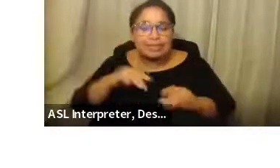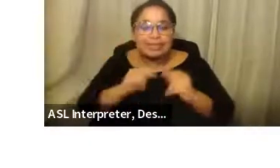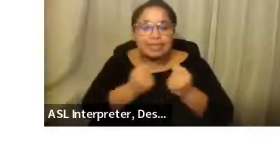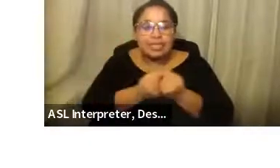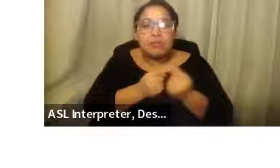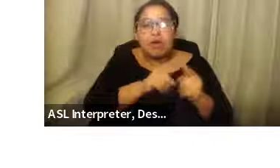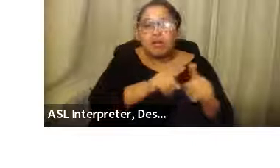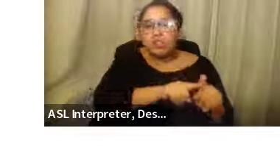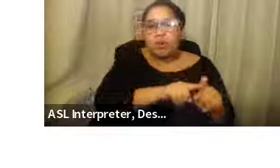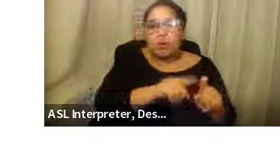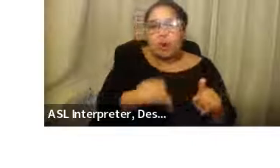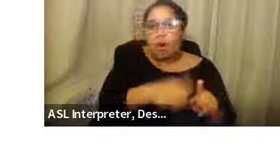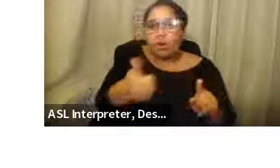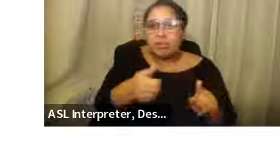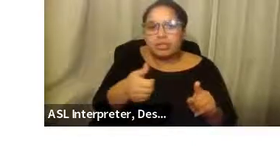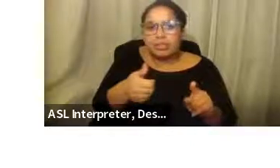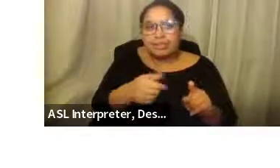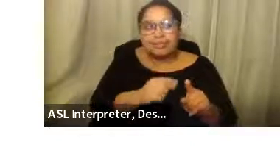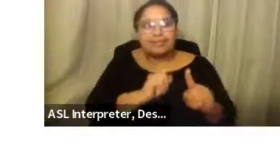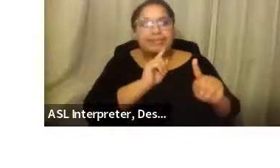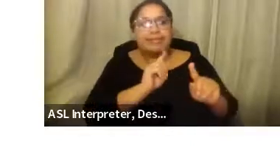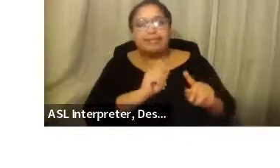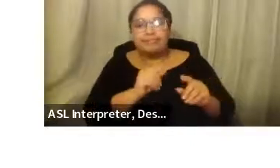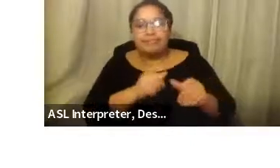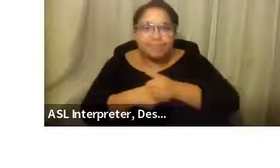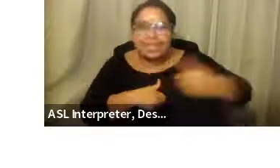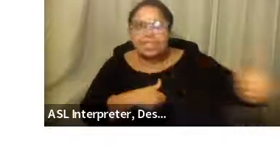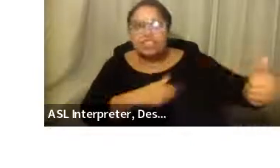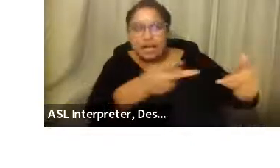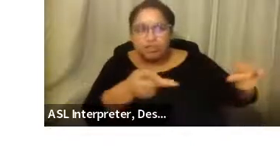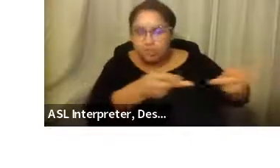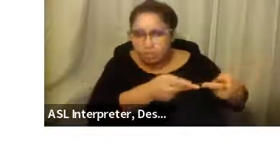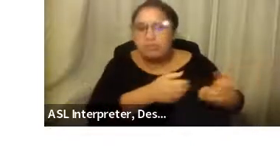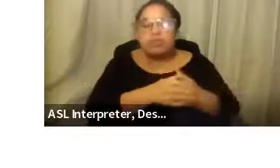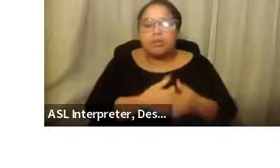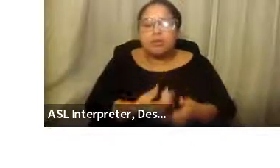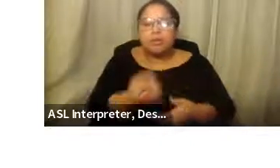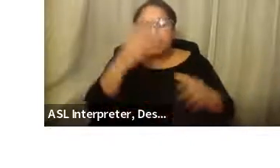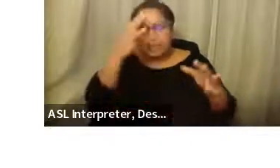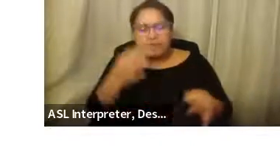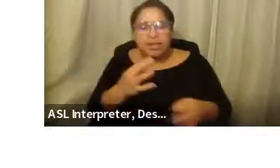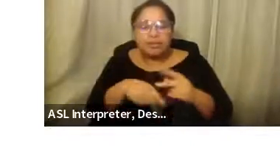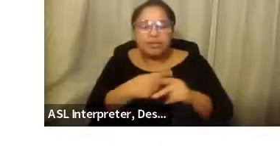destination. So one of the definitive care options that we would like to use is our